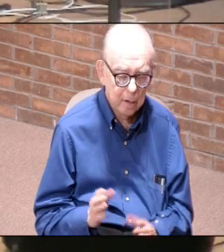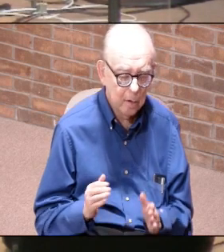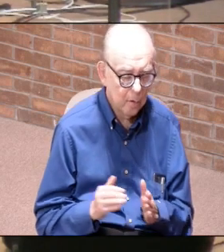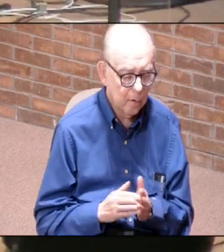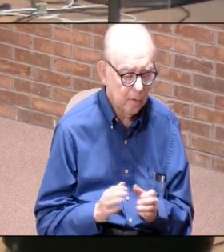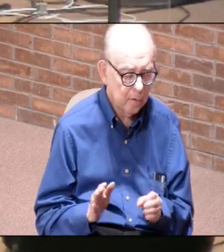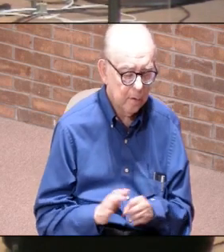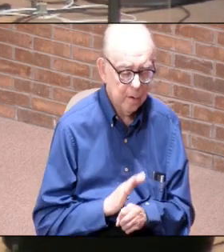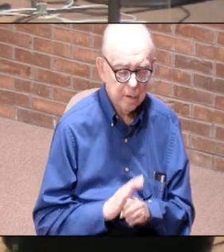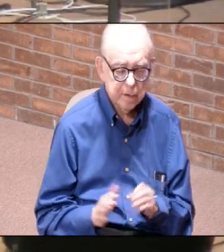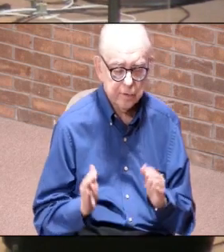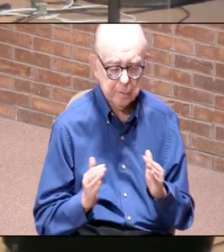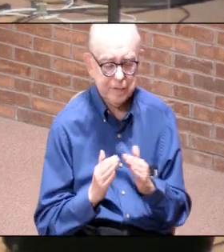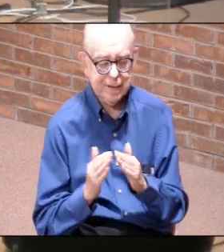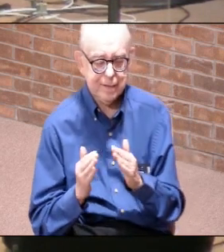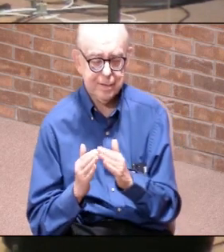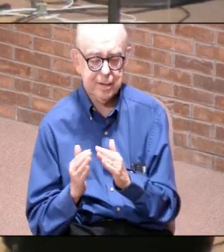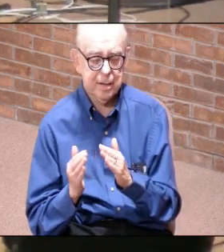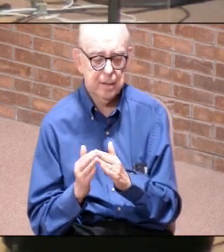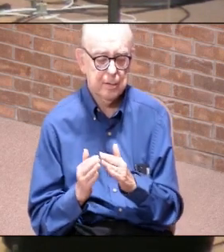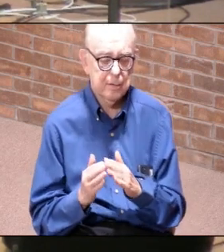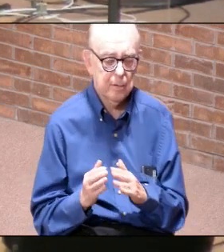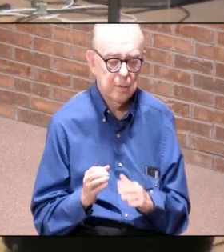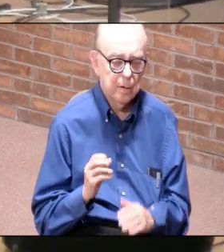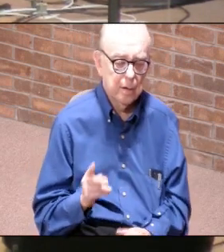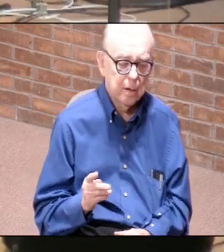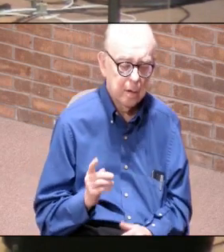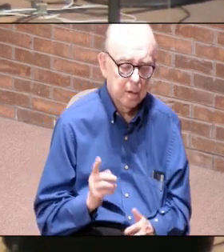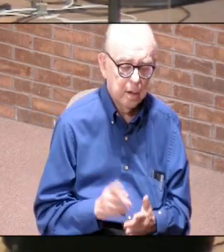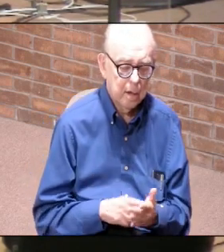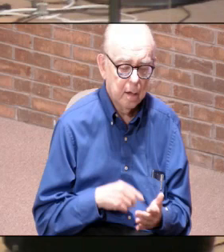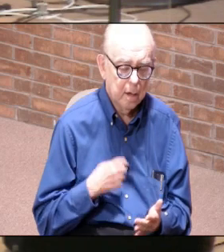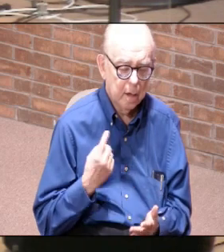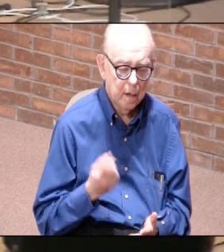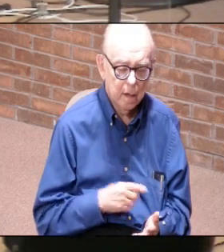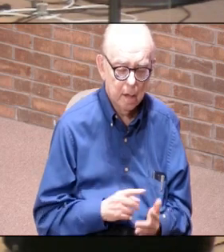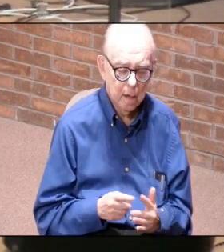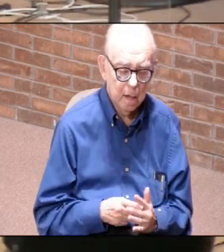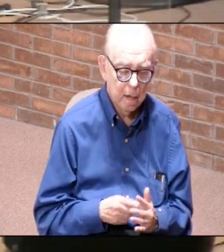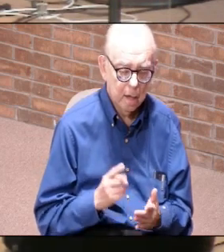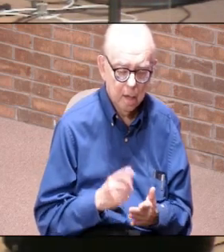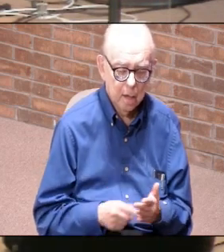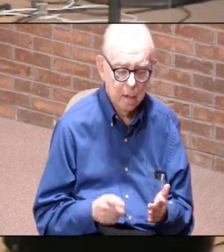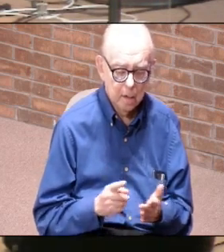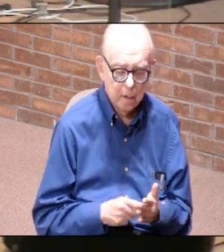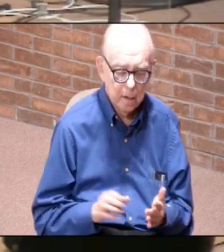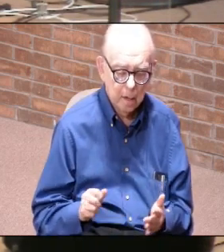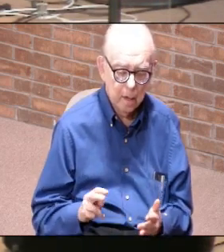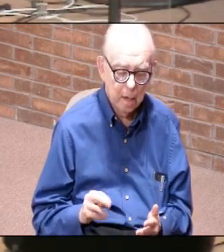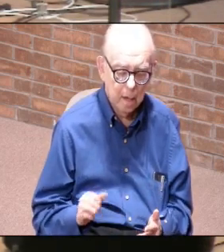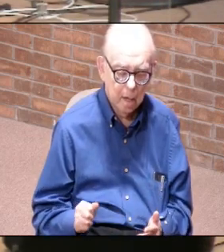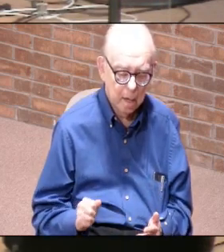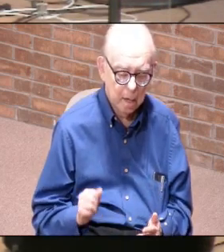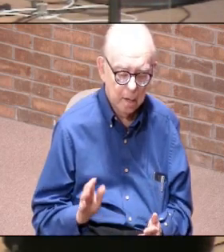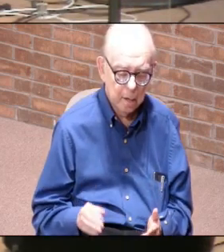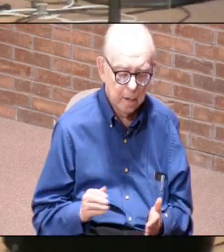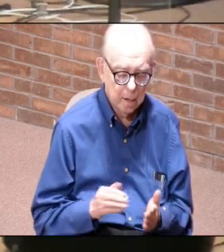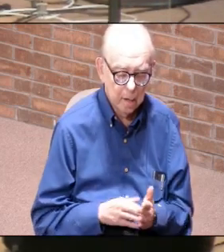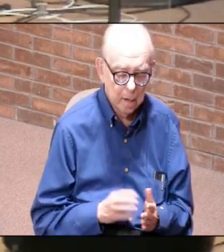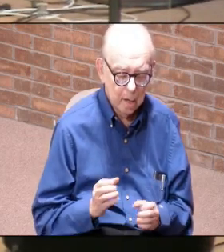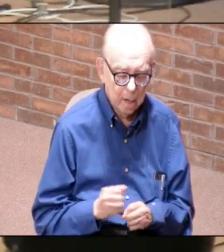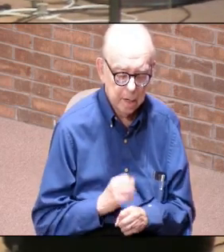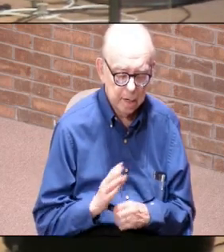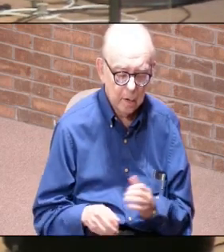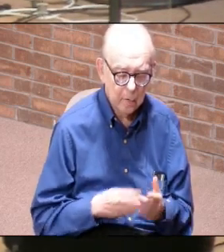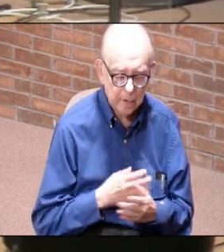against a whole city. So sometimes when we start criticizing Jonah, we need to go back and get all